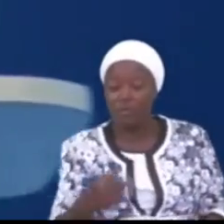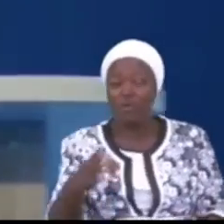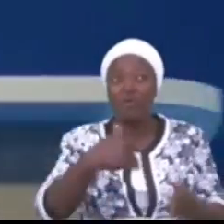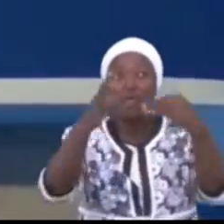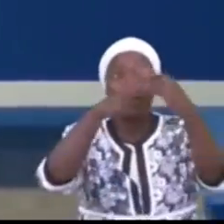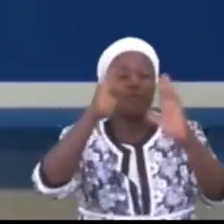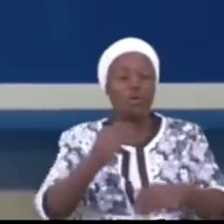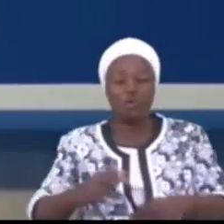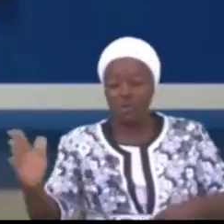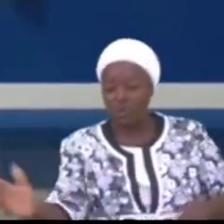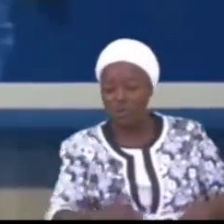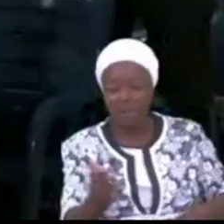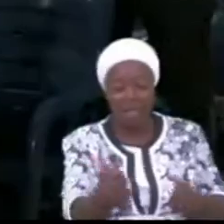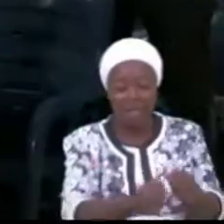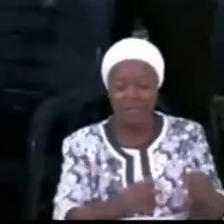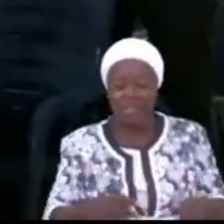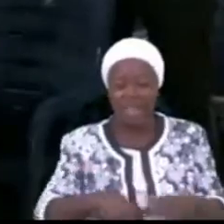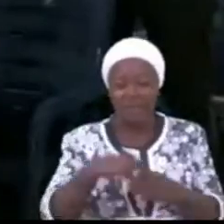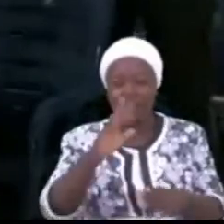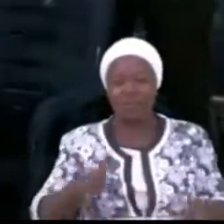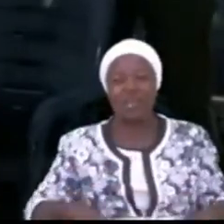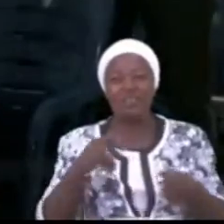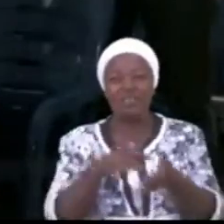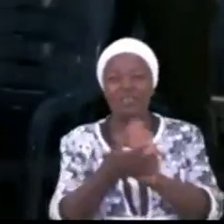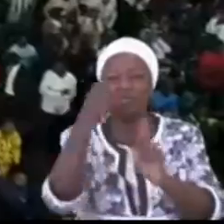everything out of your life.